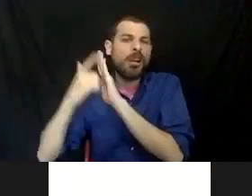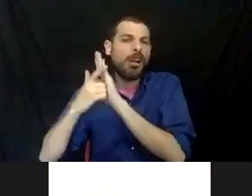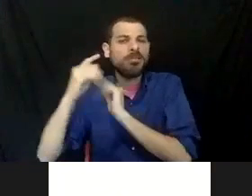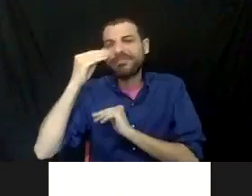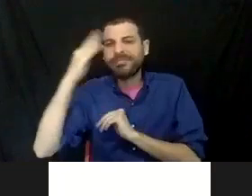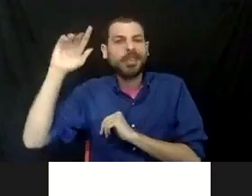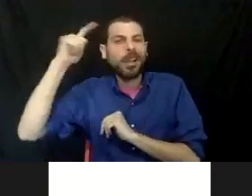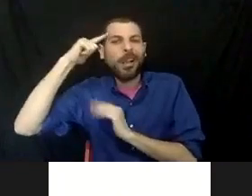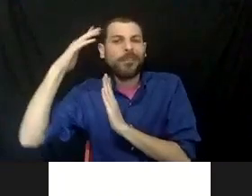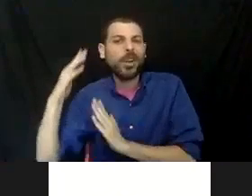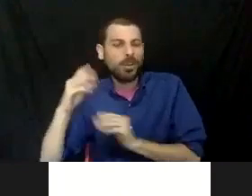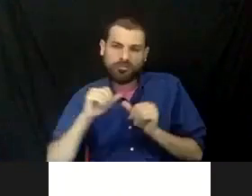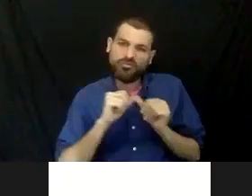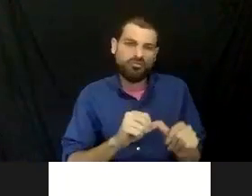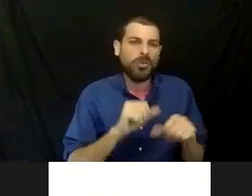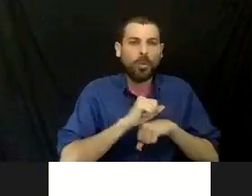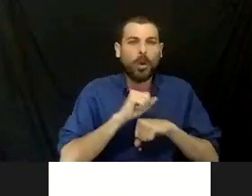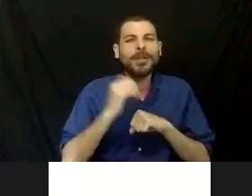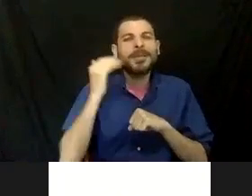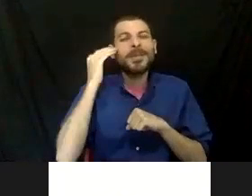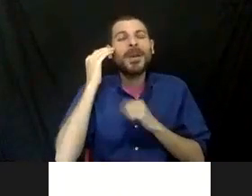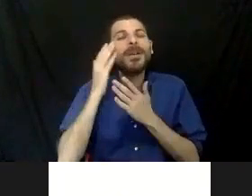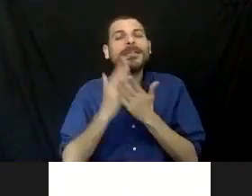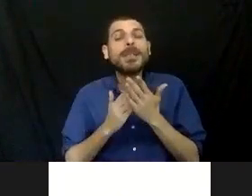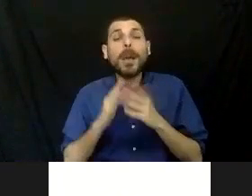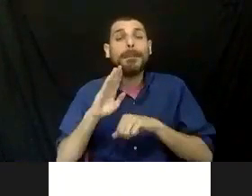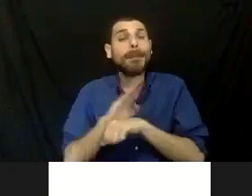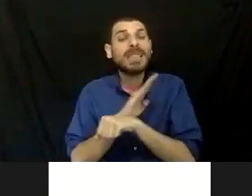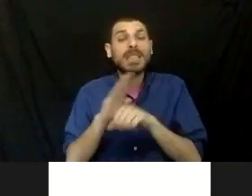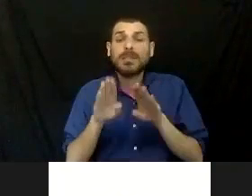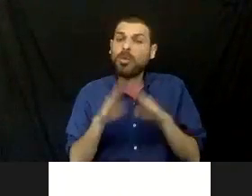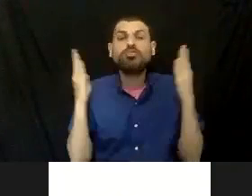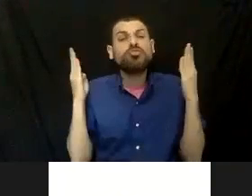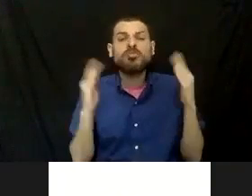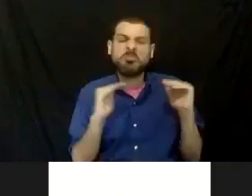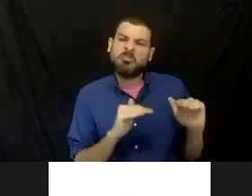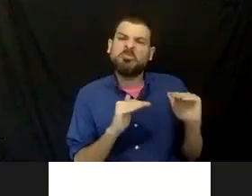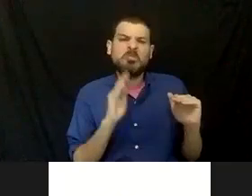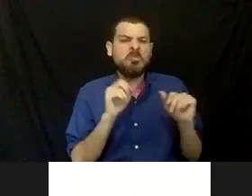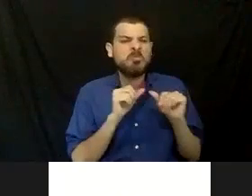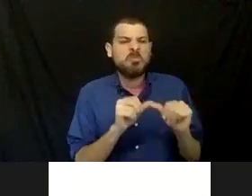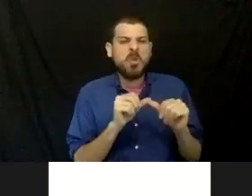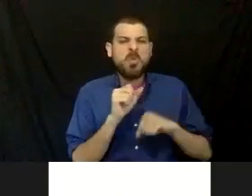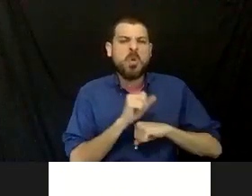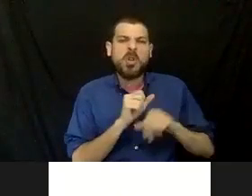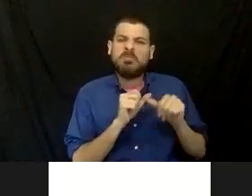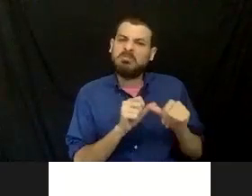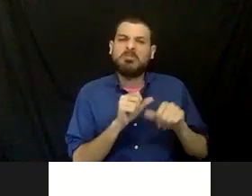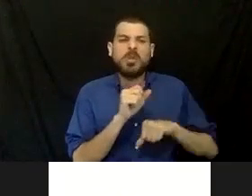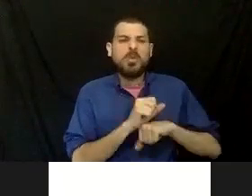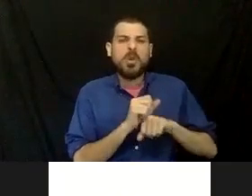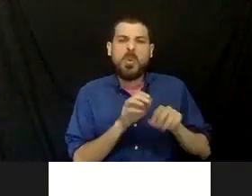who they're not considered essential and their owners are pushing them to be open